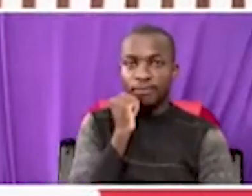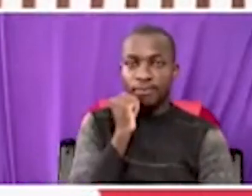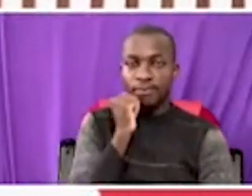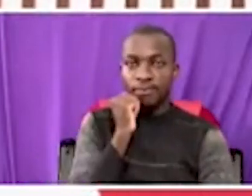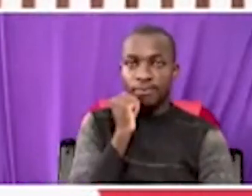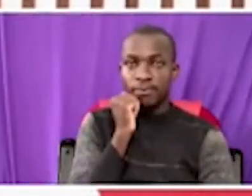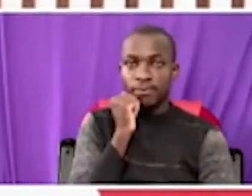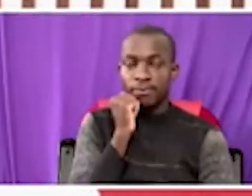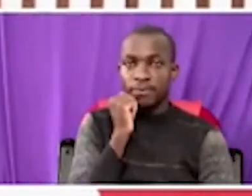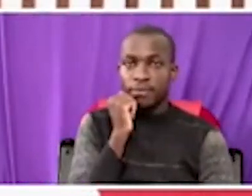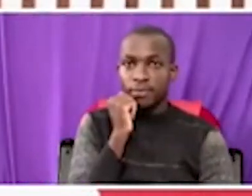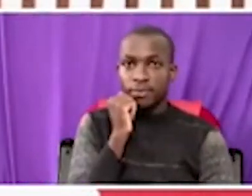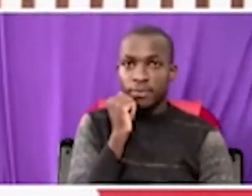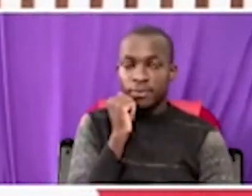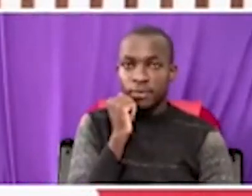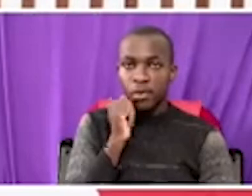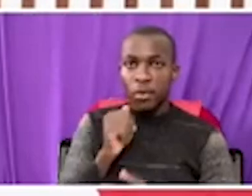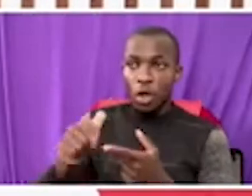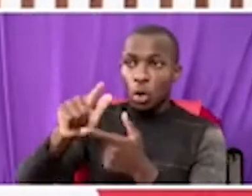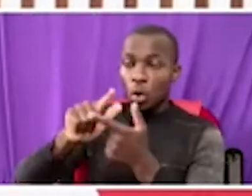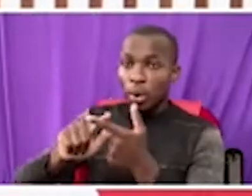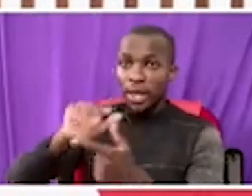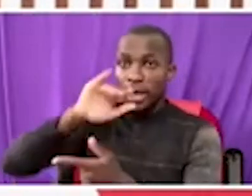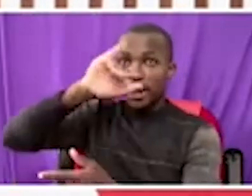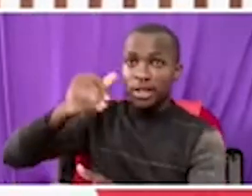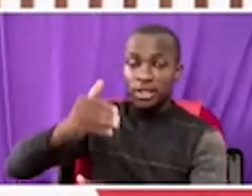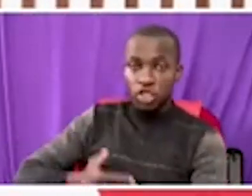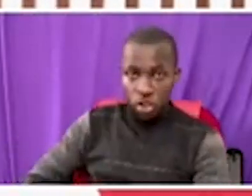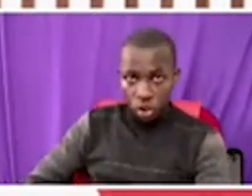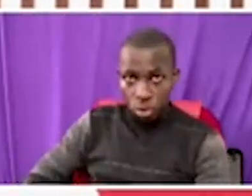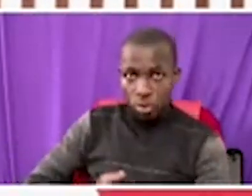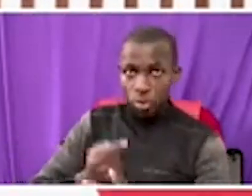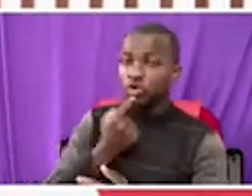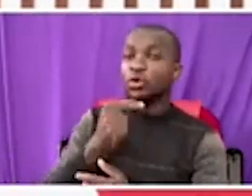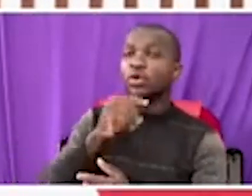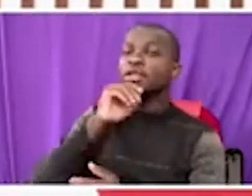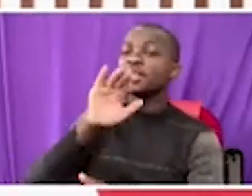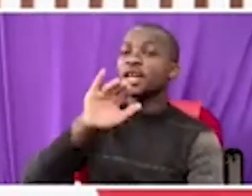In fact, when Jacob was told that his son Joseph